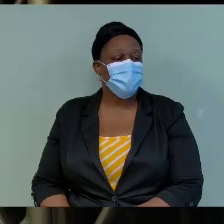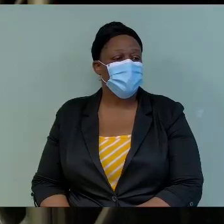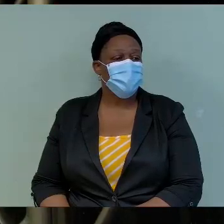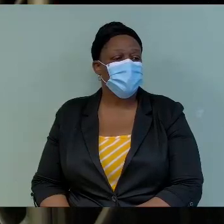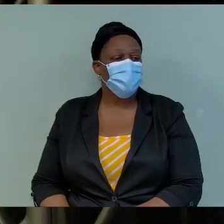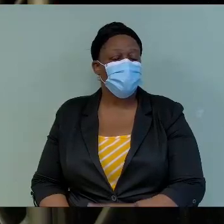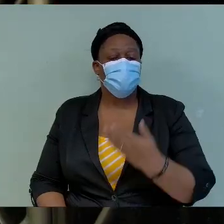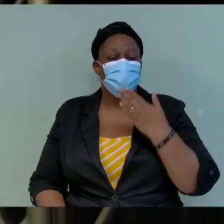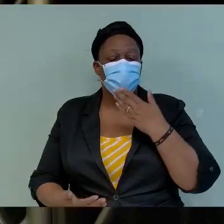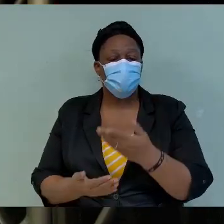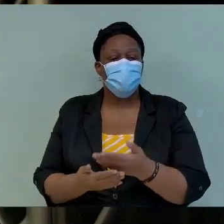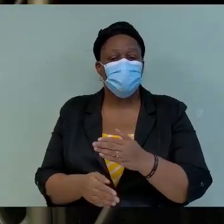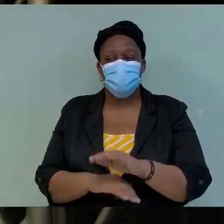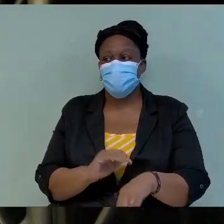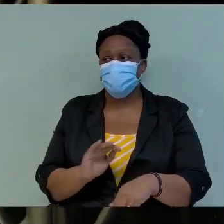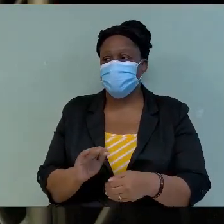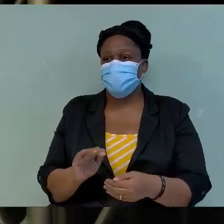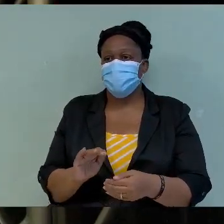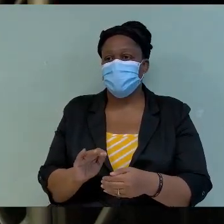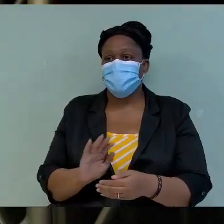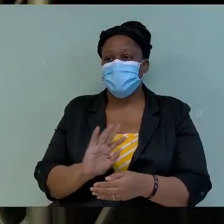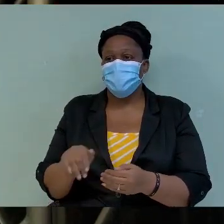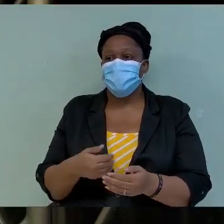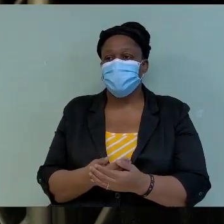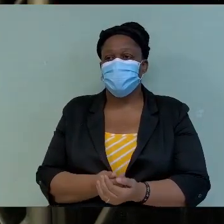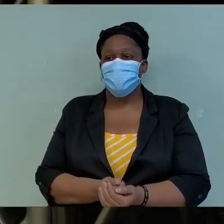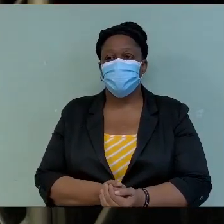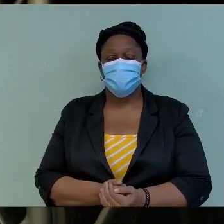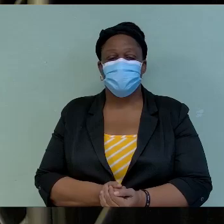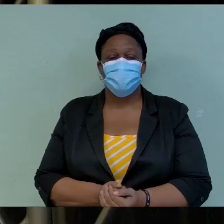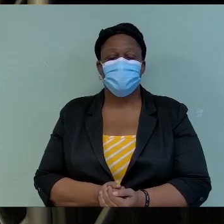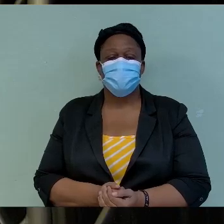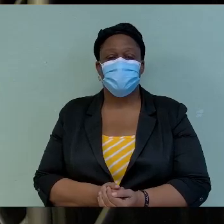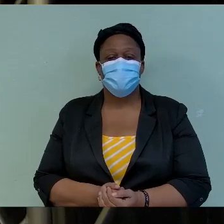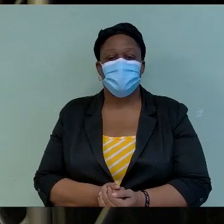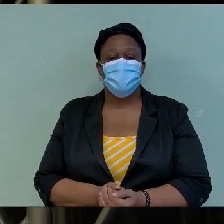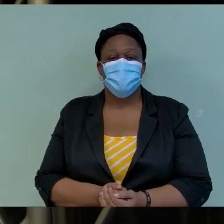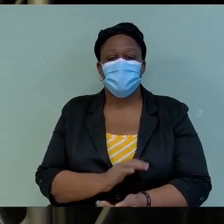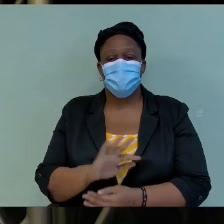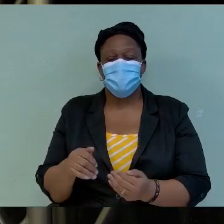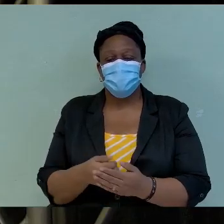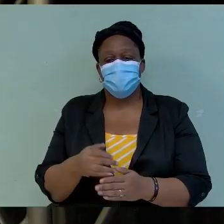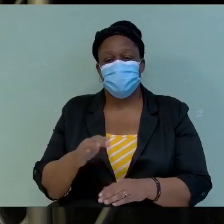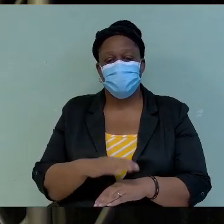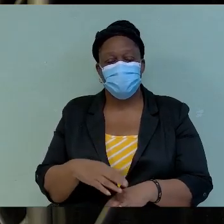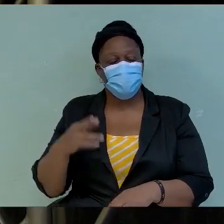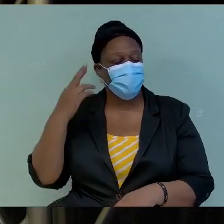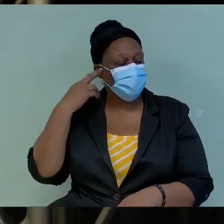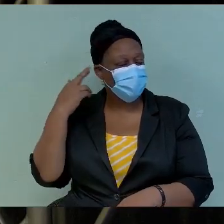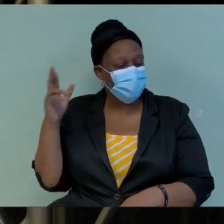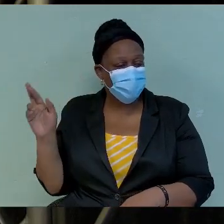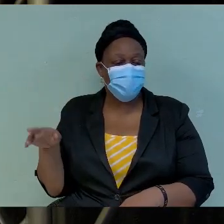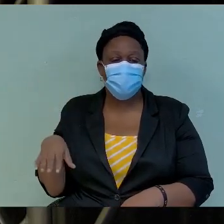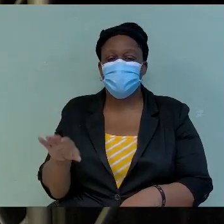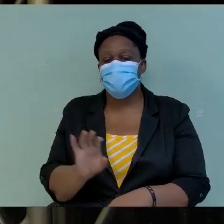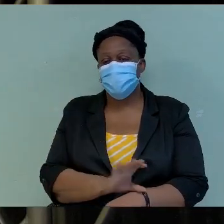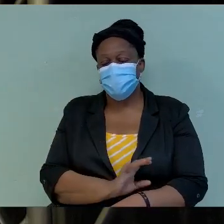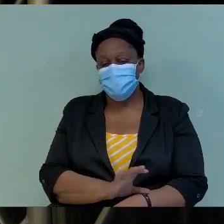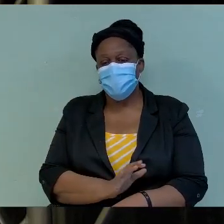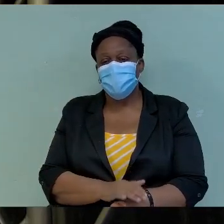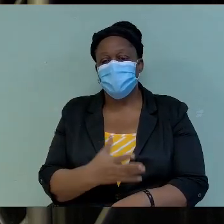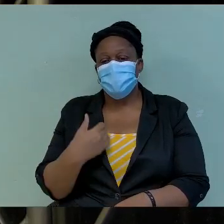Good afternoon, everyone. Those of you who are tuned in via radio, logged on via the internet,